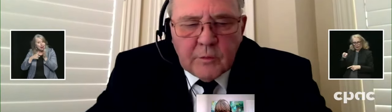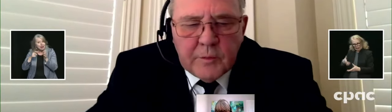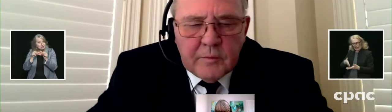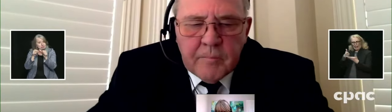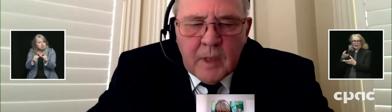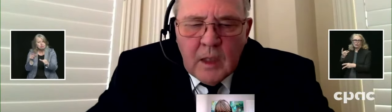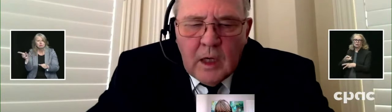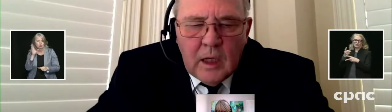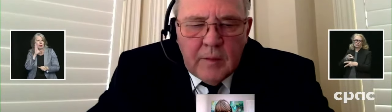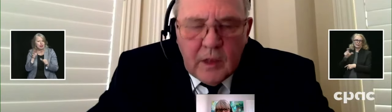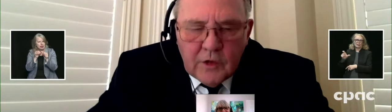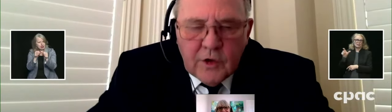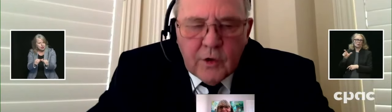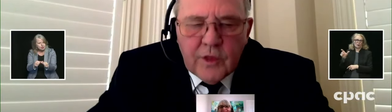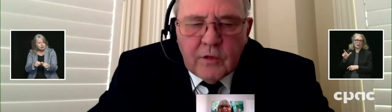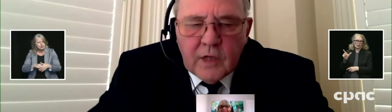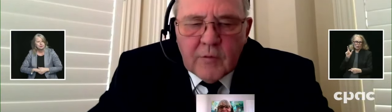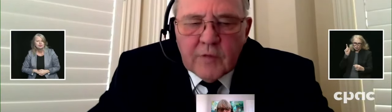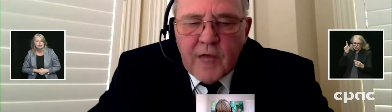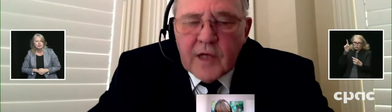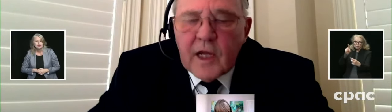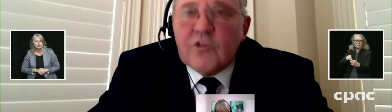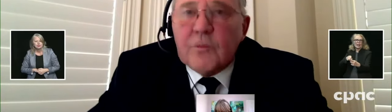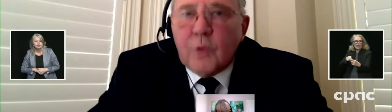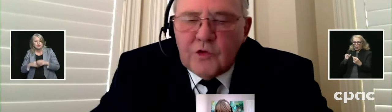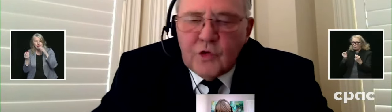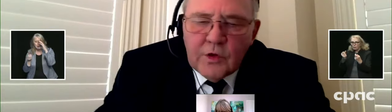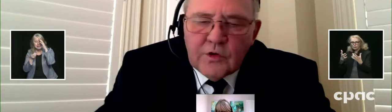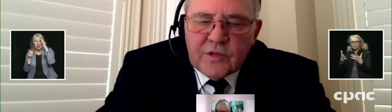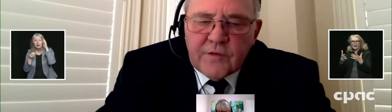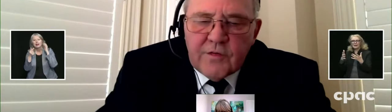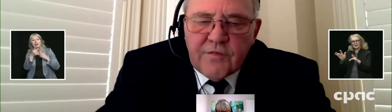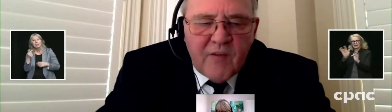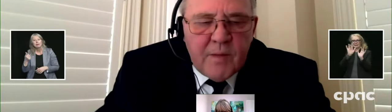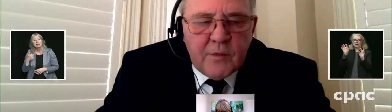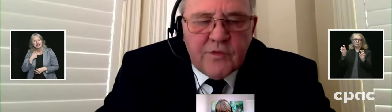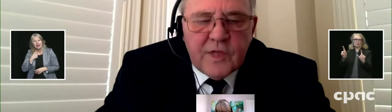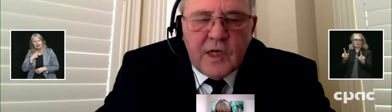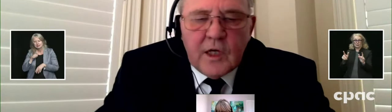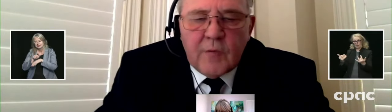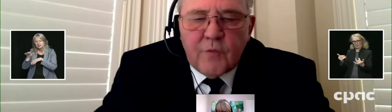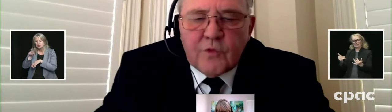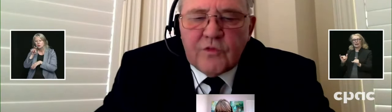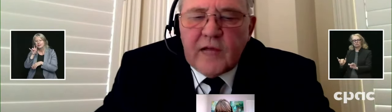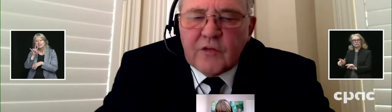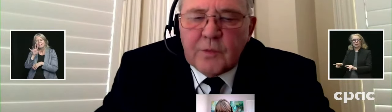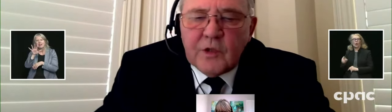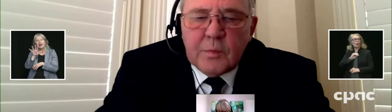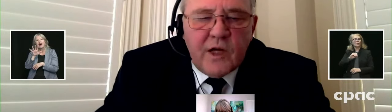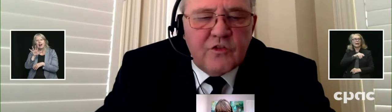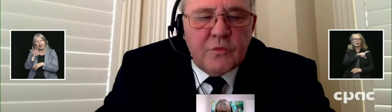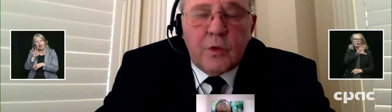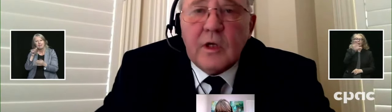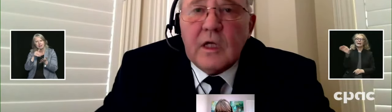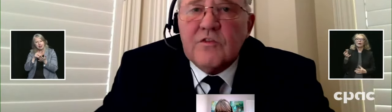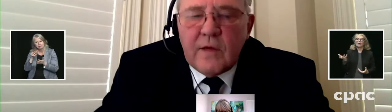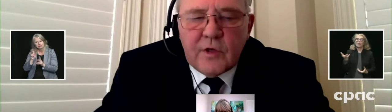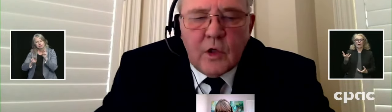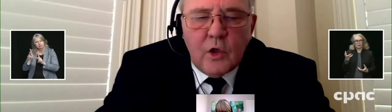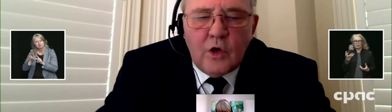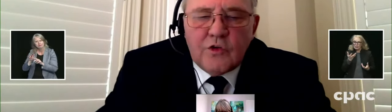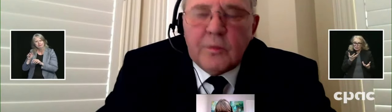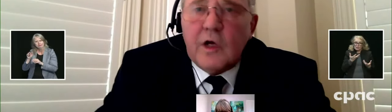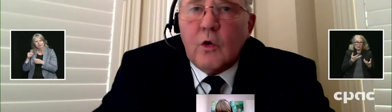government, the Government of Canada has deployed 275 members of the Canadian Armed Forces last spring to provide support in